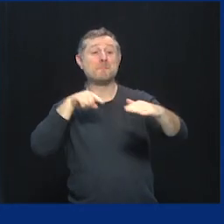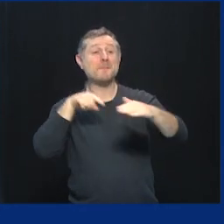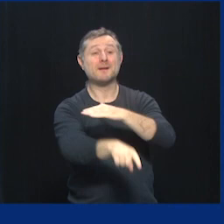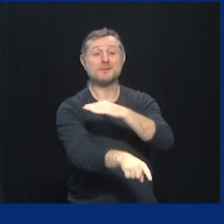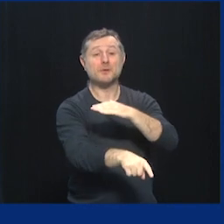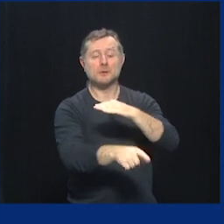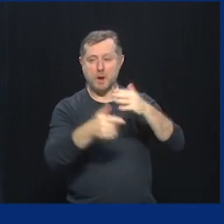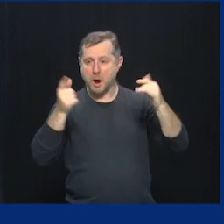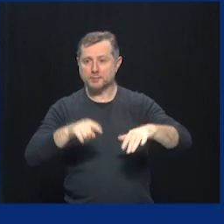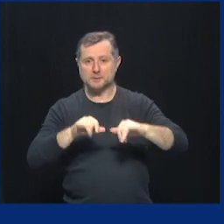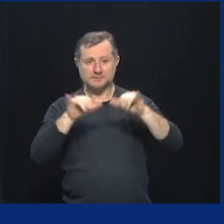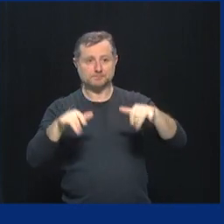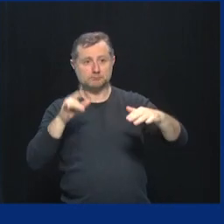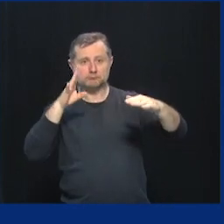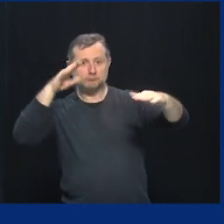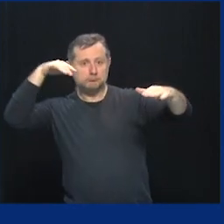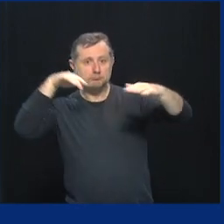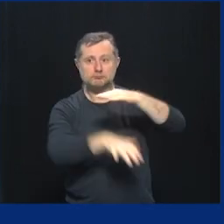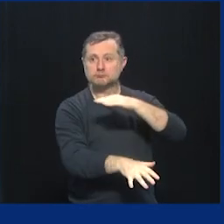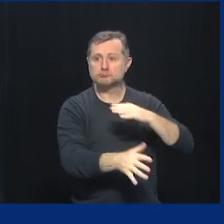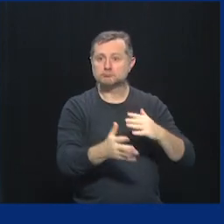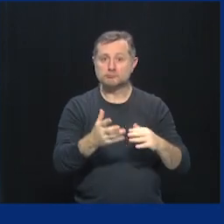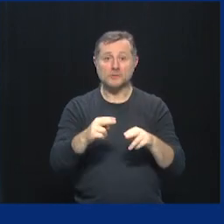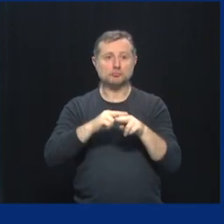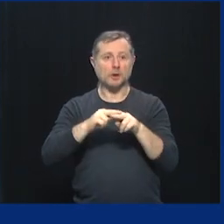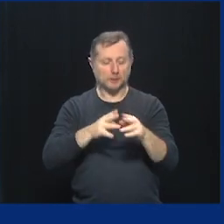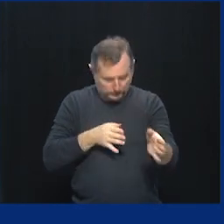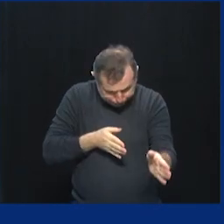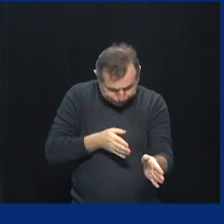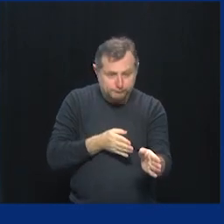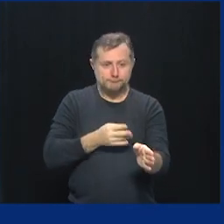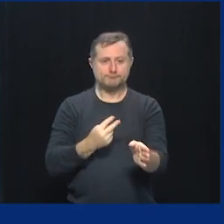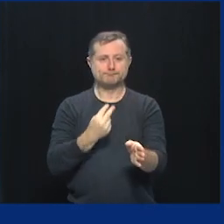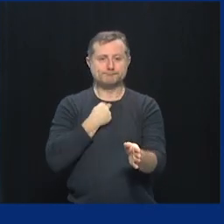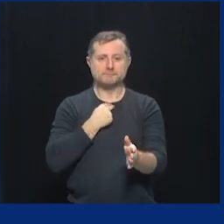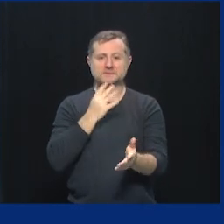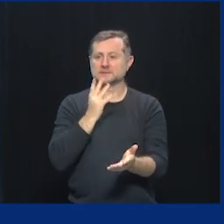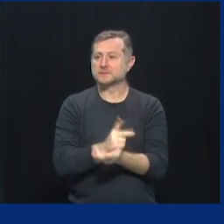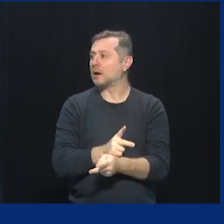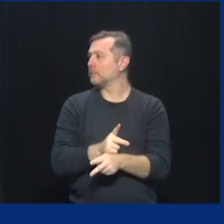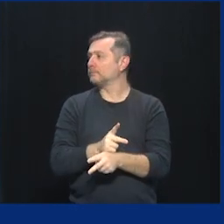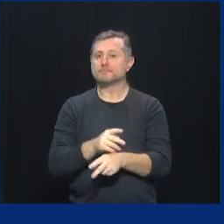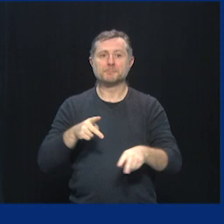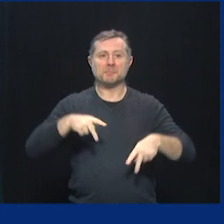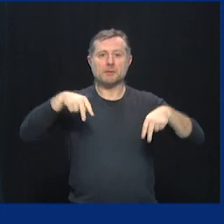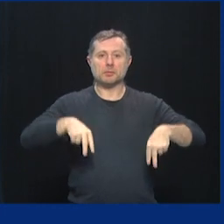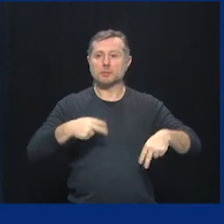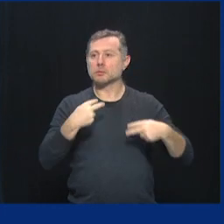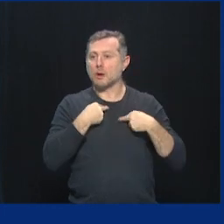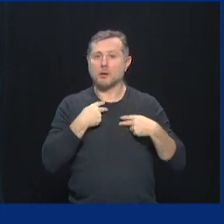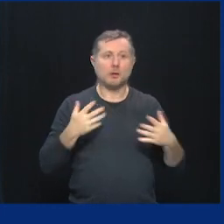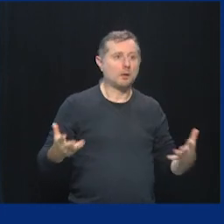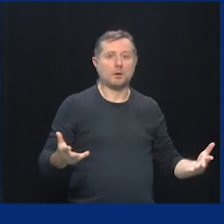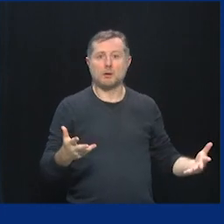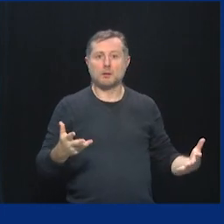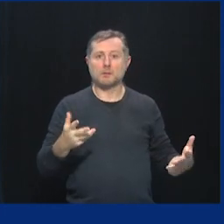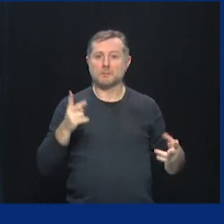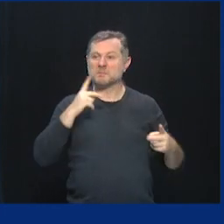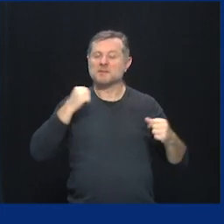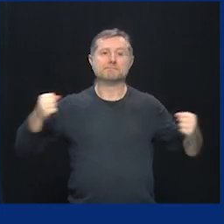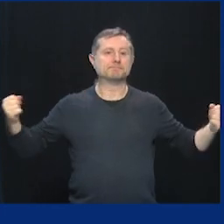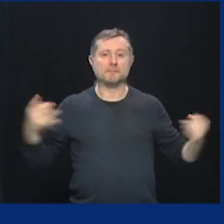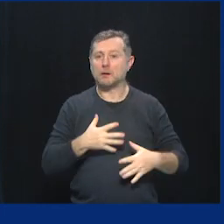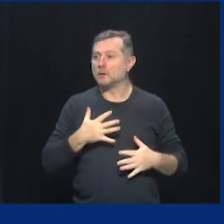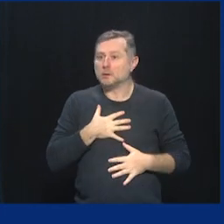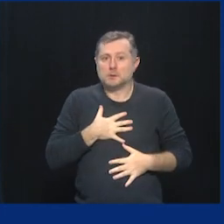yesterday, trains were shut down, people were stranded. The fear that they must have experienced when this occurred, I cannot